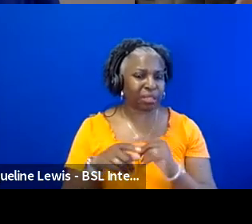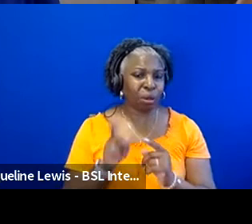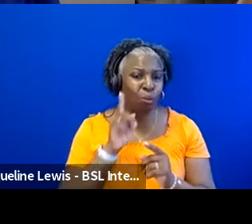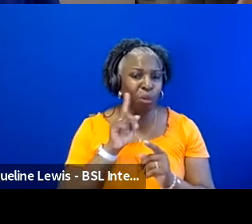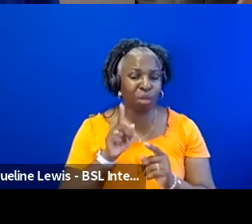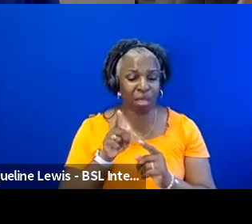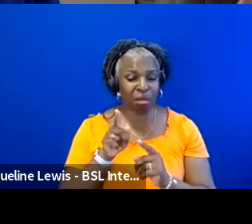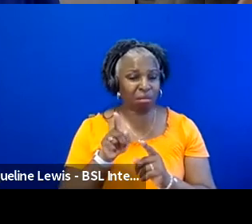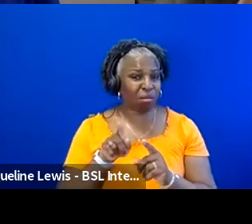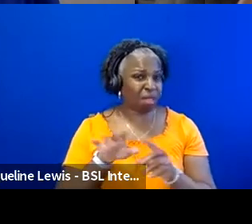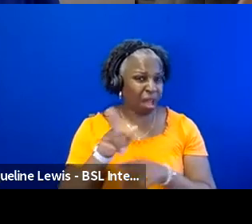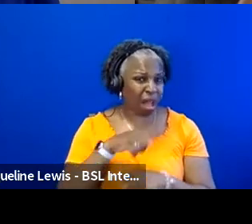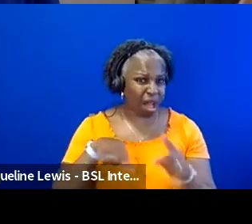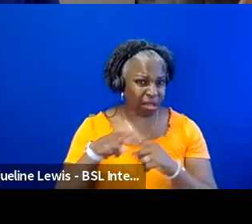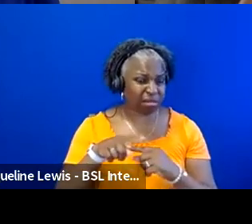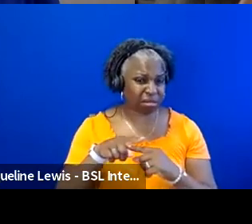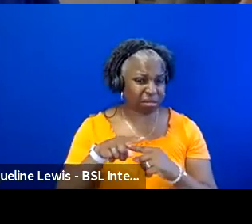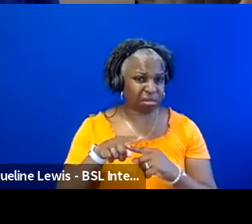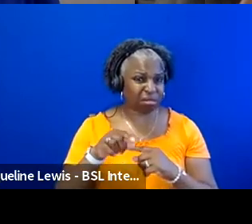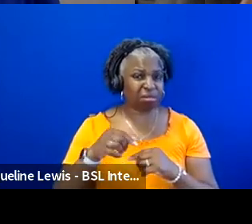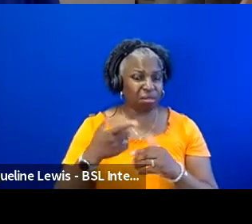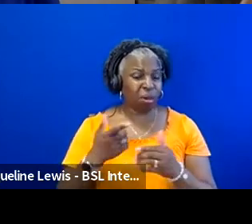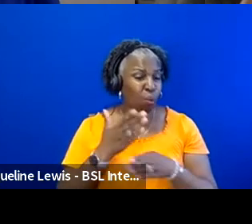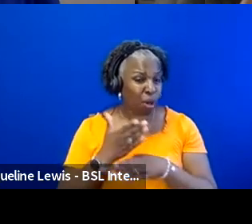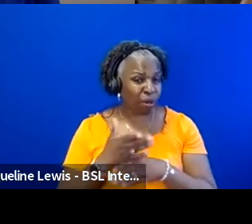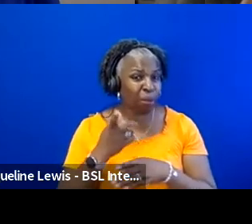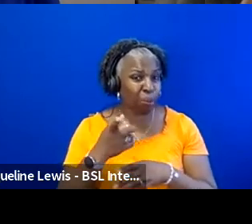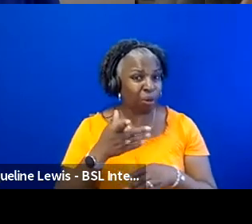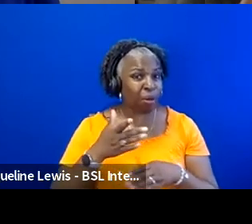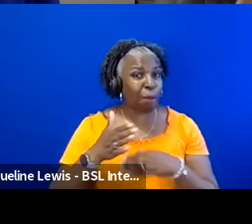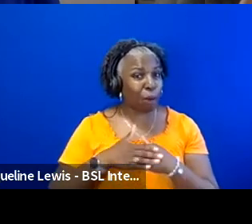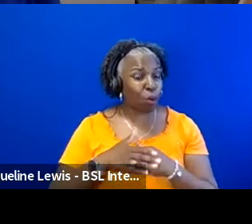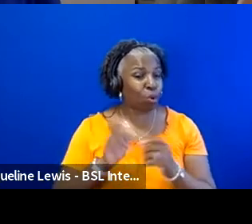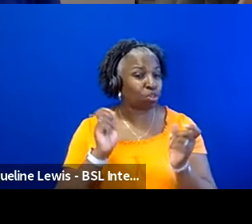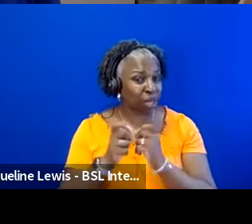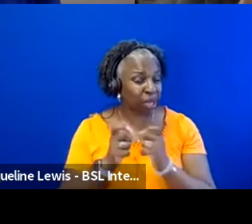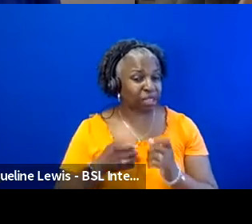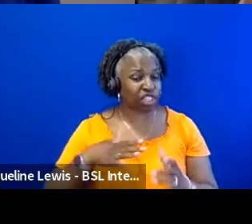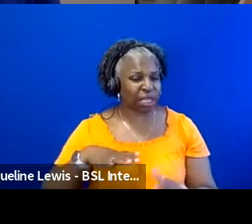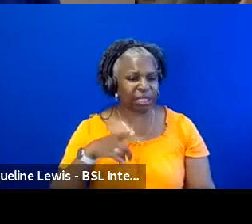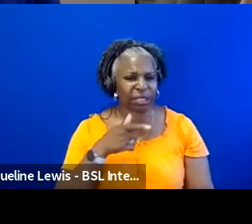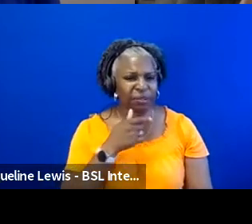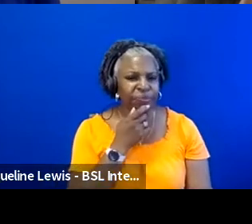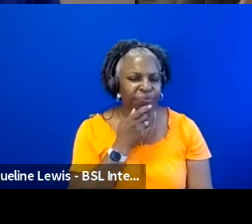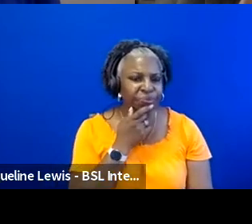address, but there needs to be more change. Does anyone want to add anything before I move on to another question?